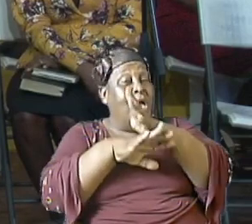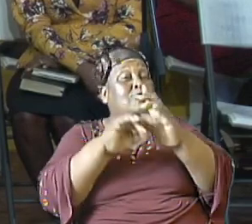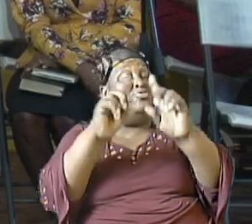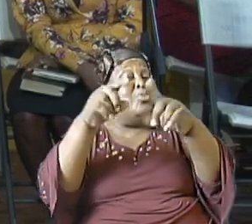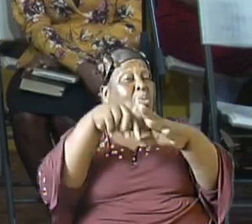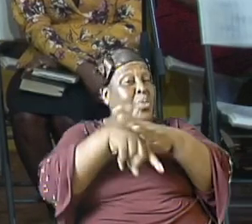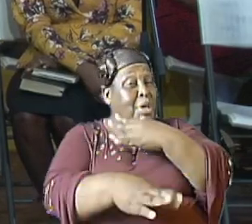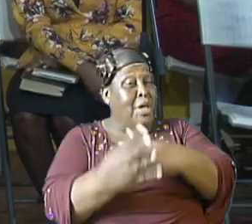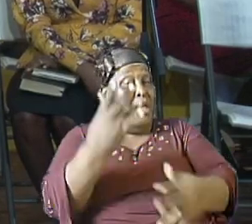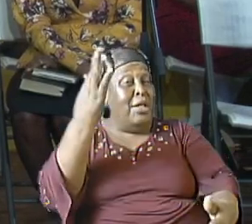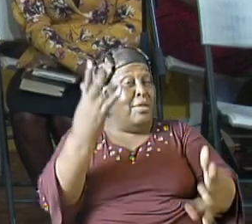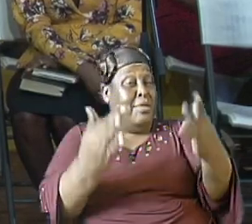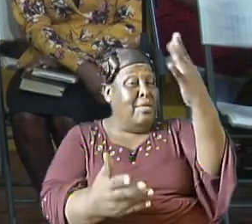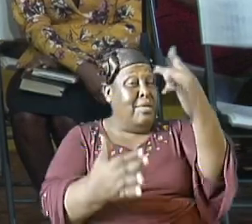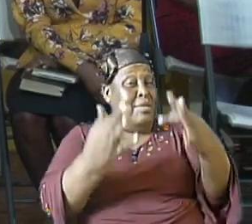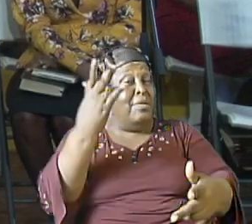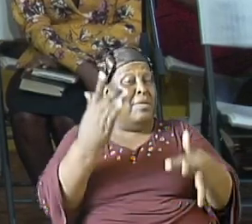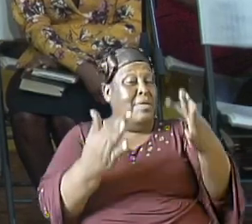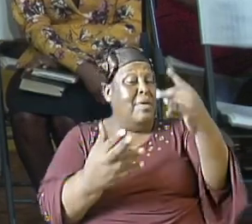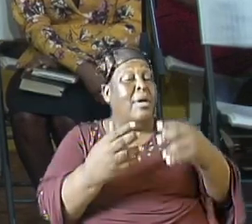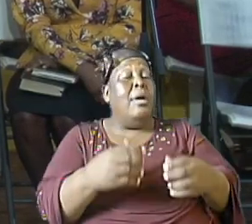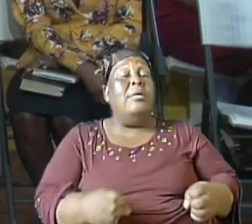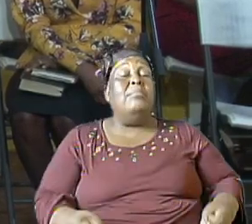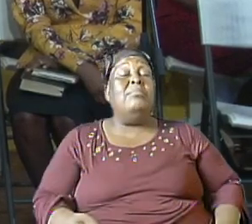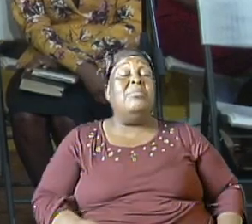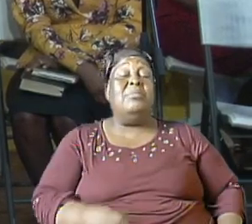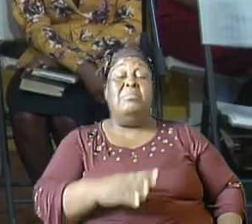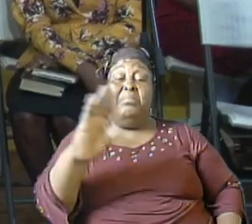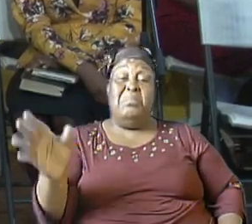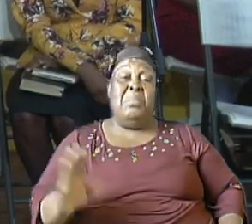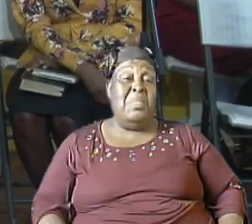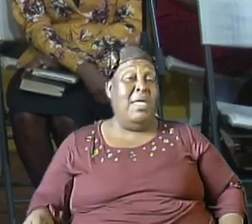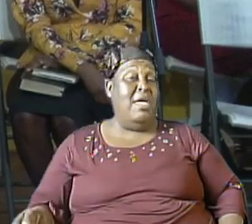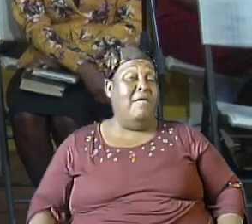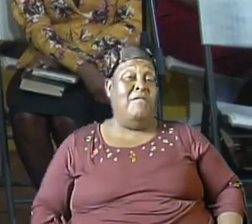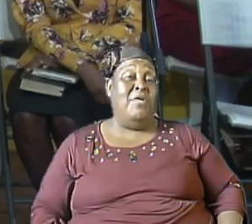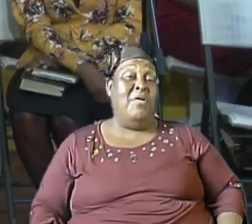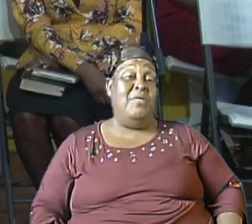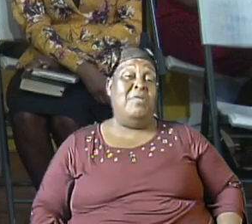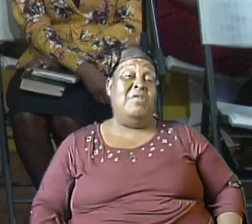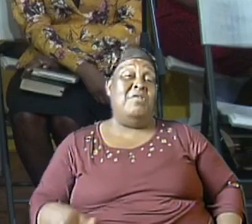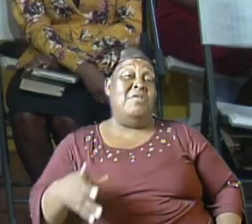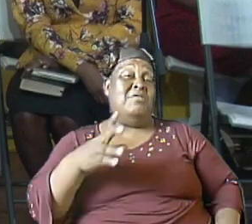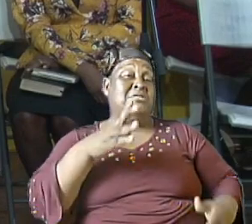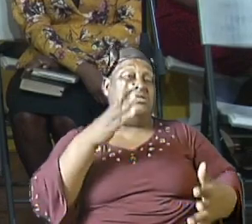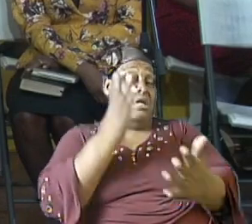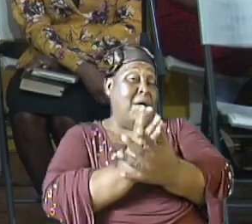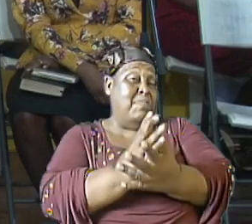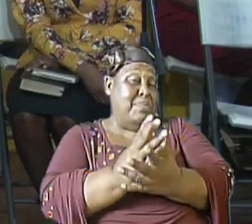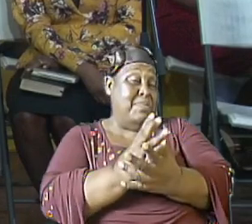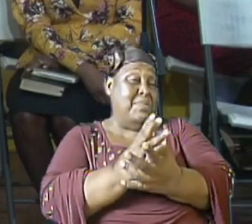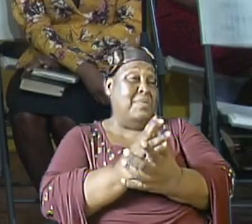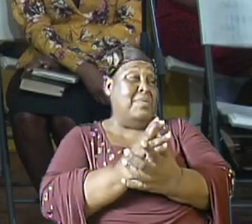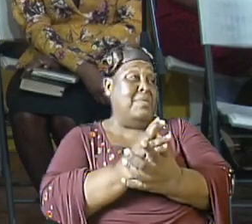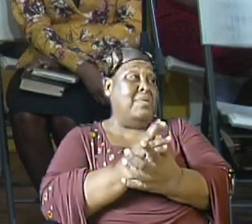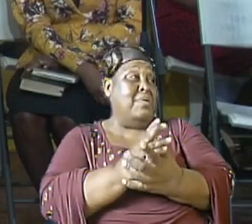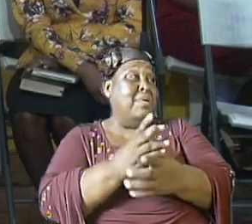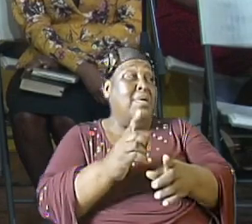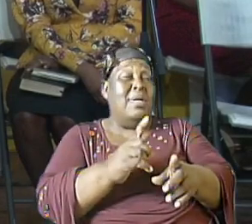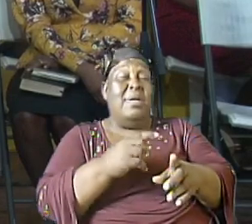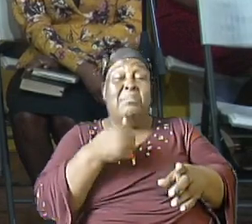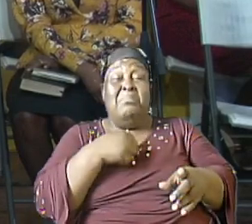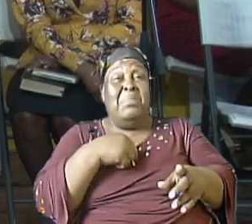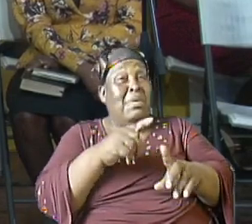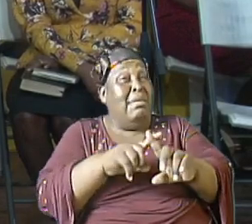hell, into the fire that never shall be quenched. I